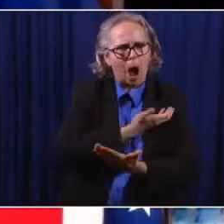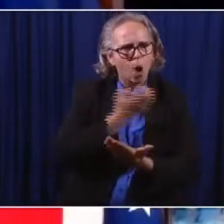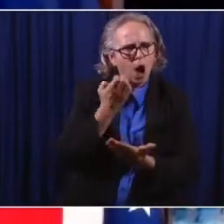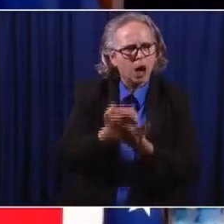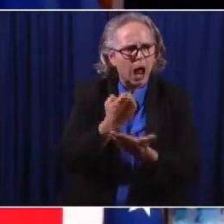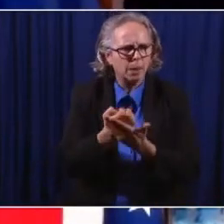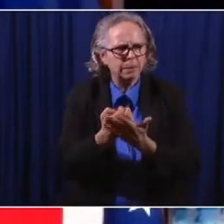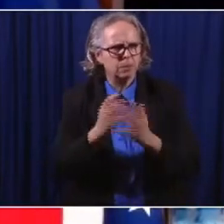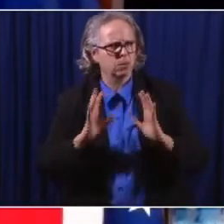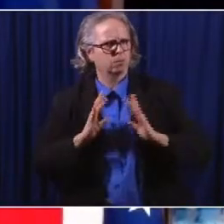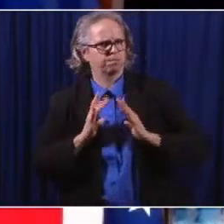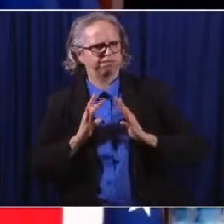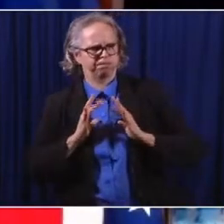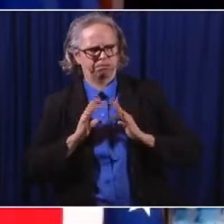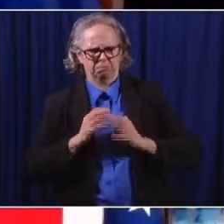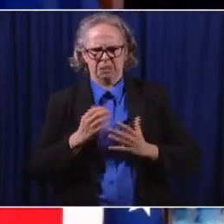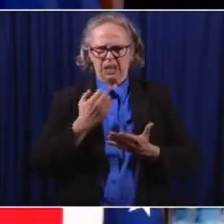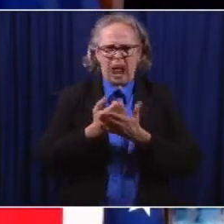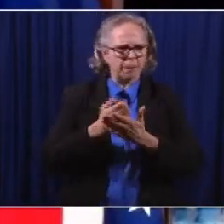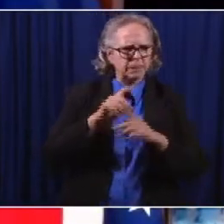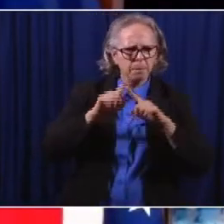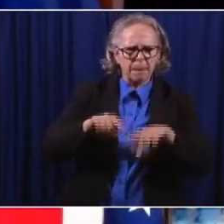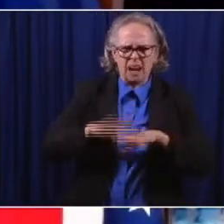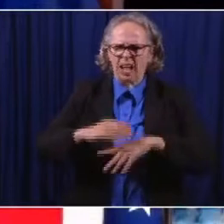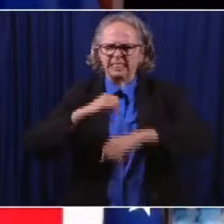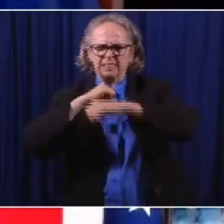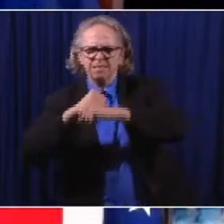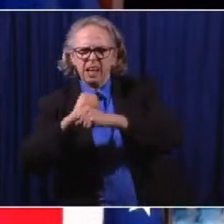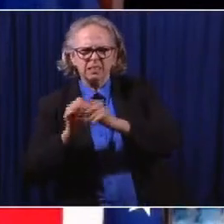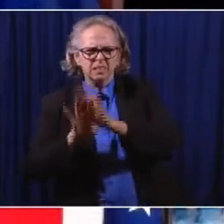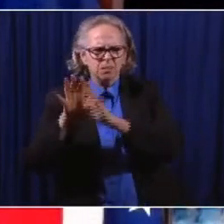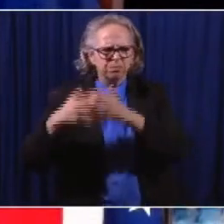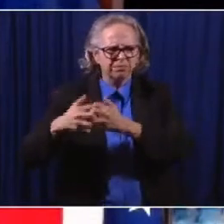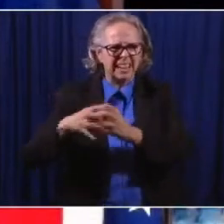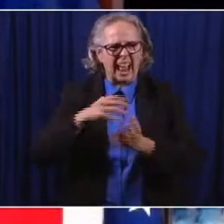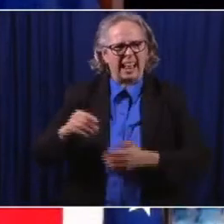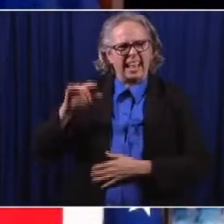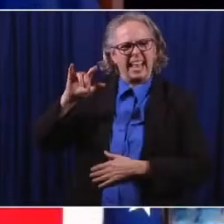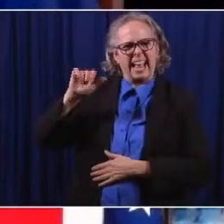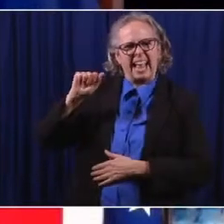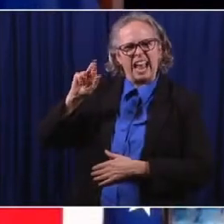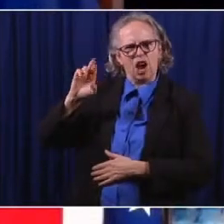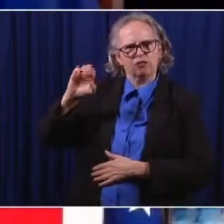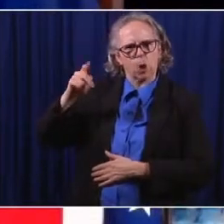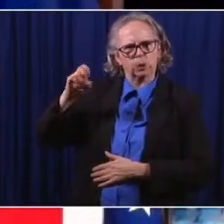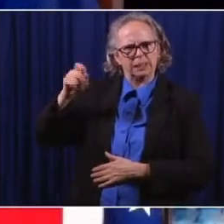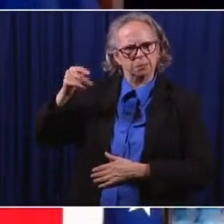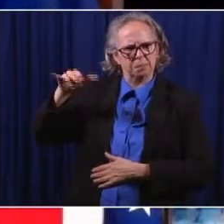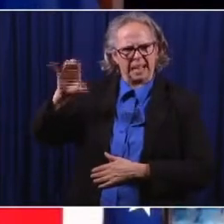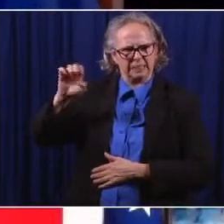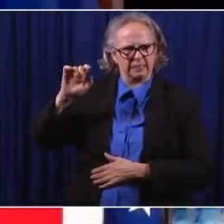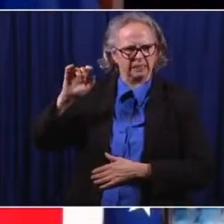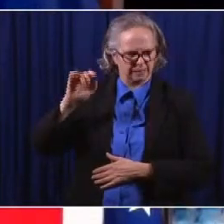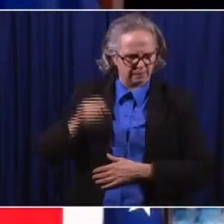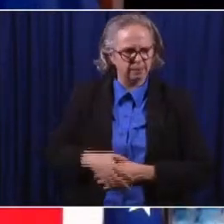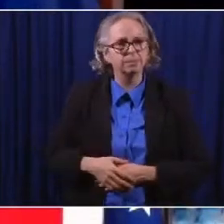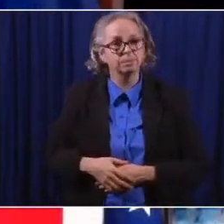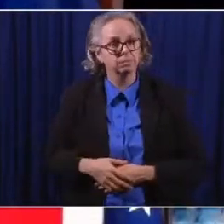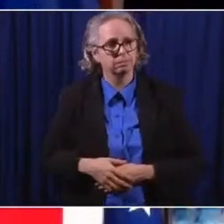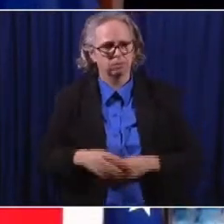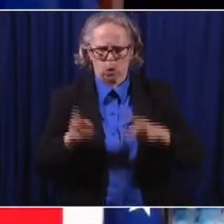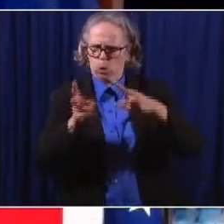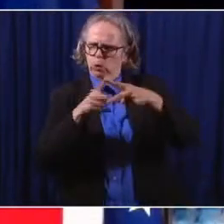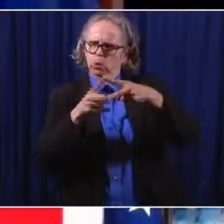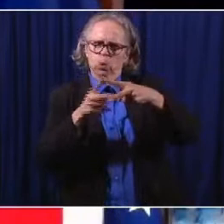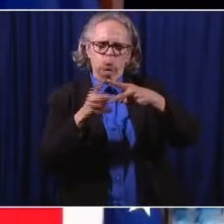relies on aerospace and defense and manufacturing. All of these fit together. This really is a signal to innovators,